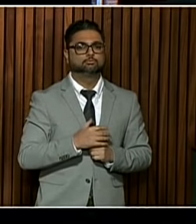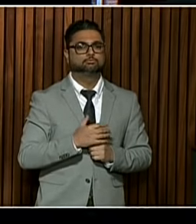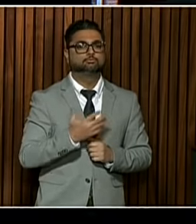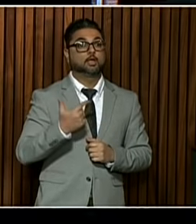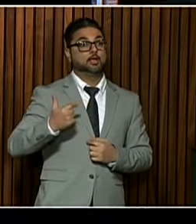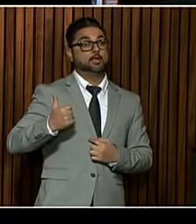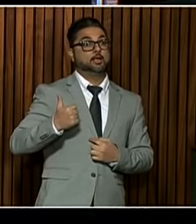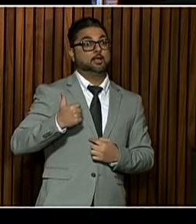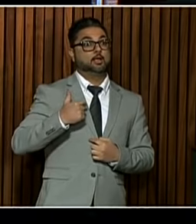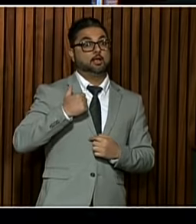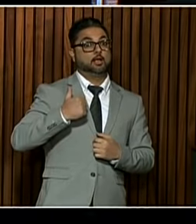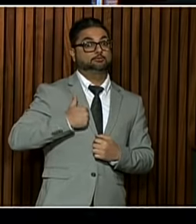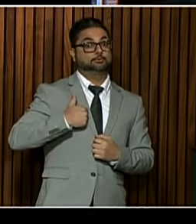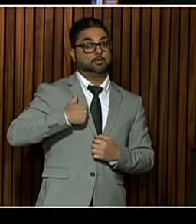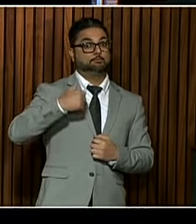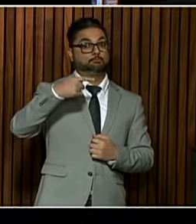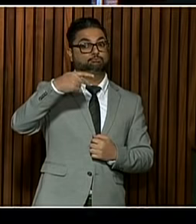ahead.